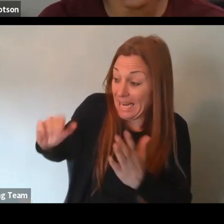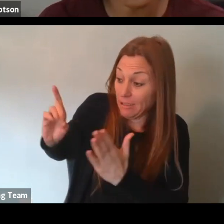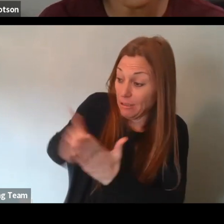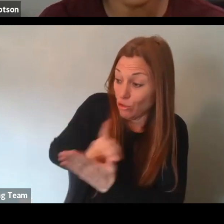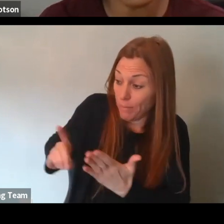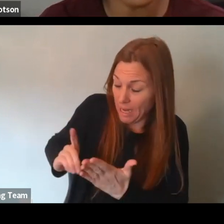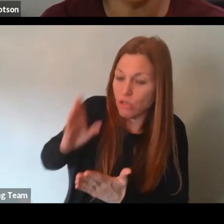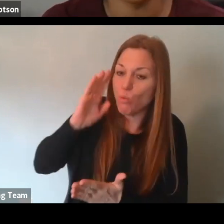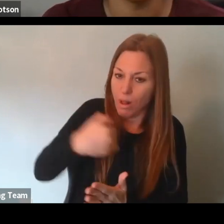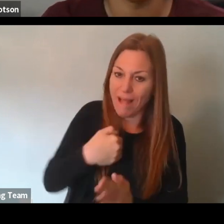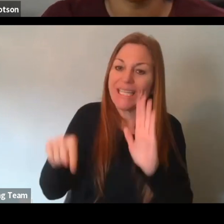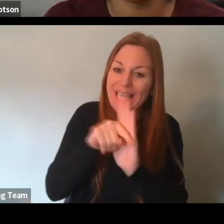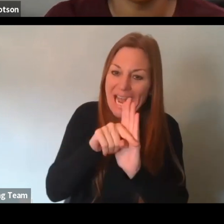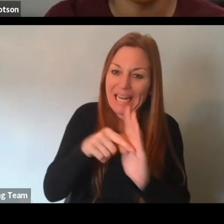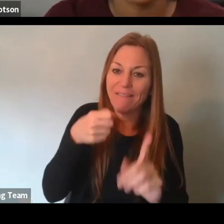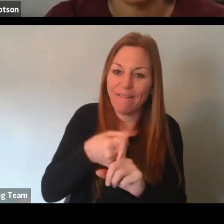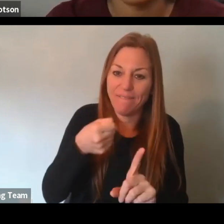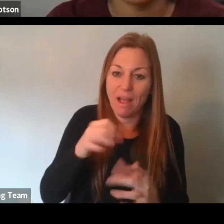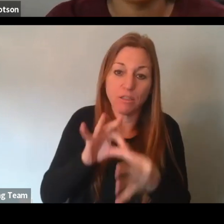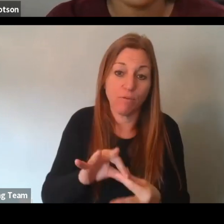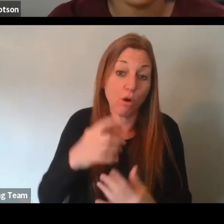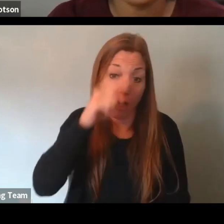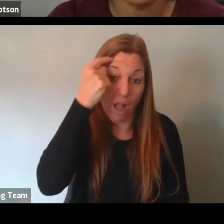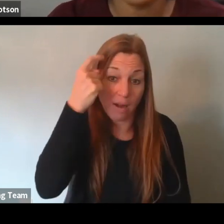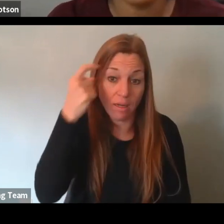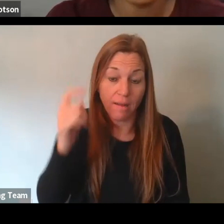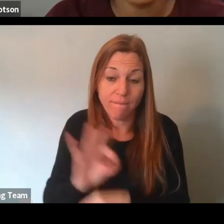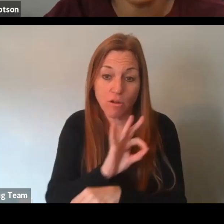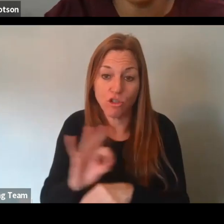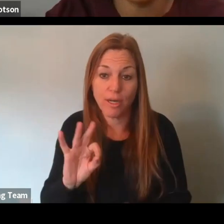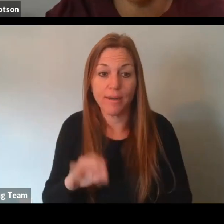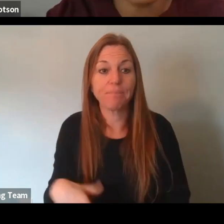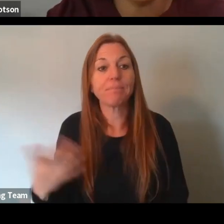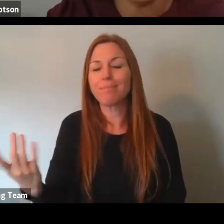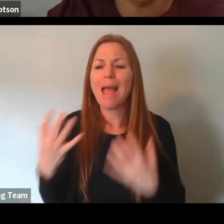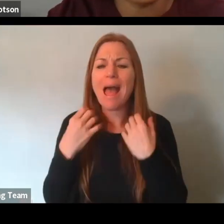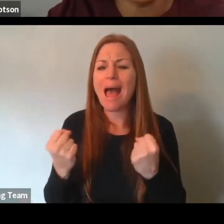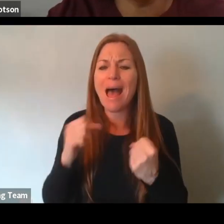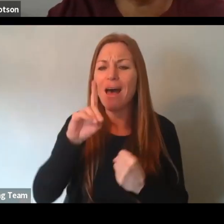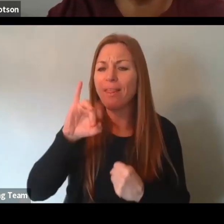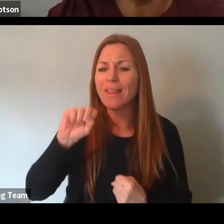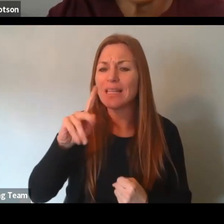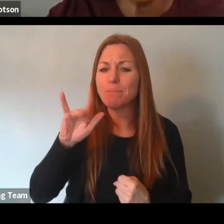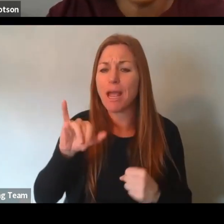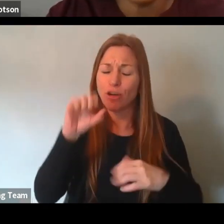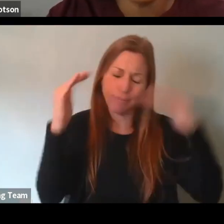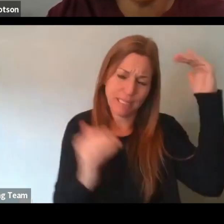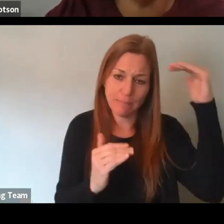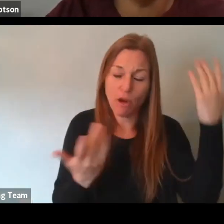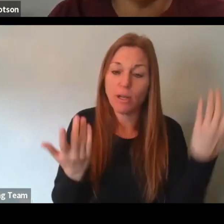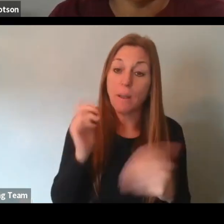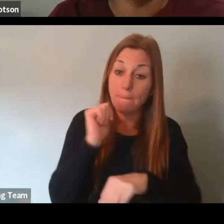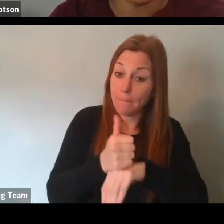health disparities are not just race-based, but also based on gender, socioeconomic status, and other factors